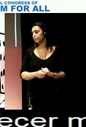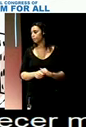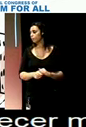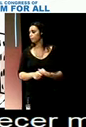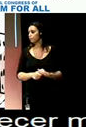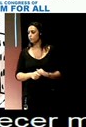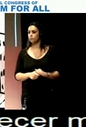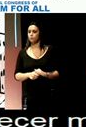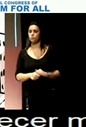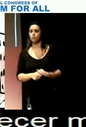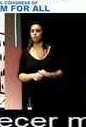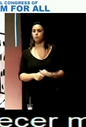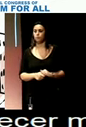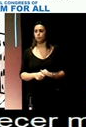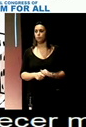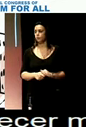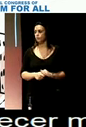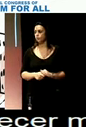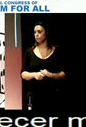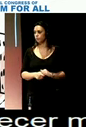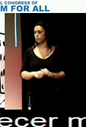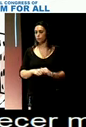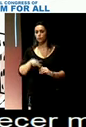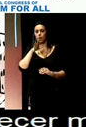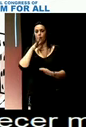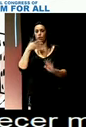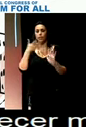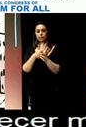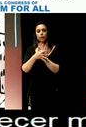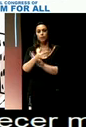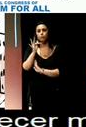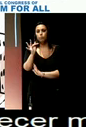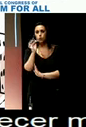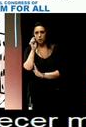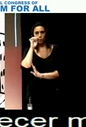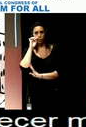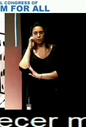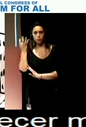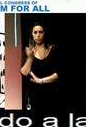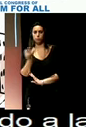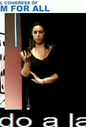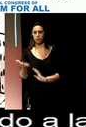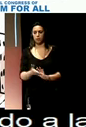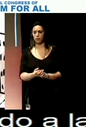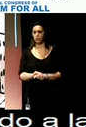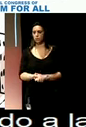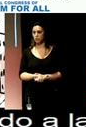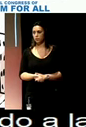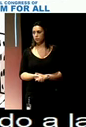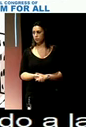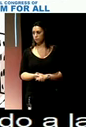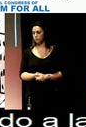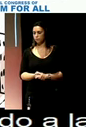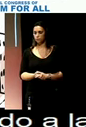Passing to the competitive advantages for tourism service, we all know that there are very good reasons